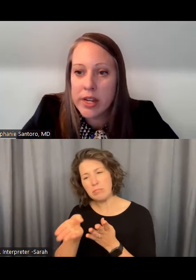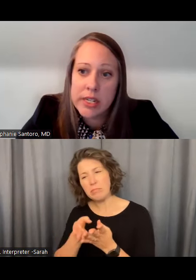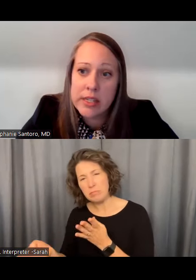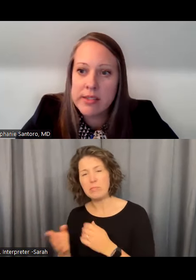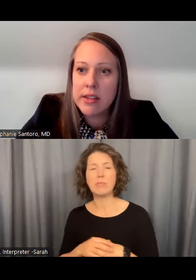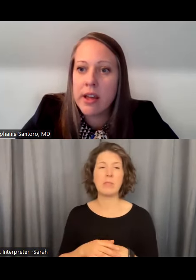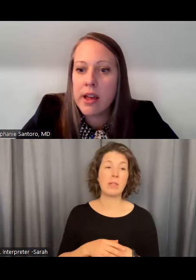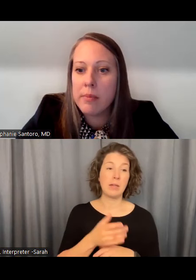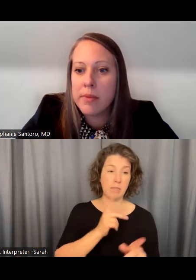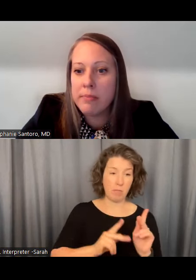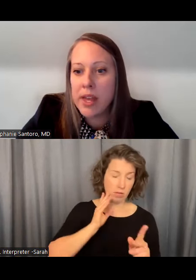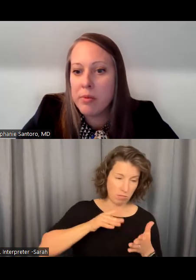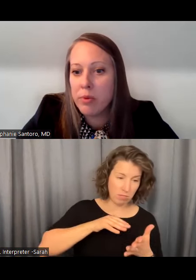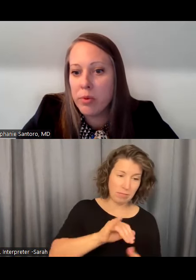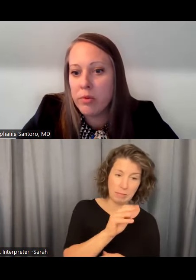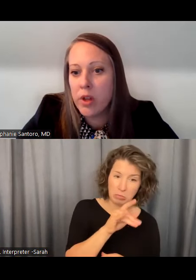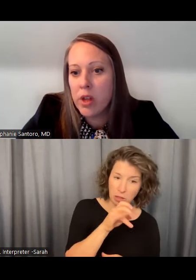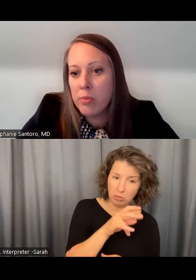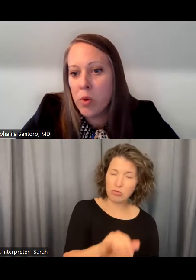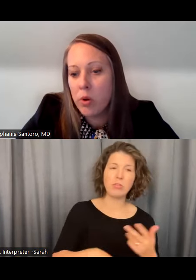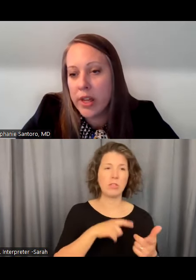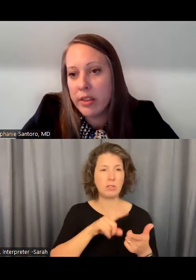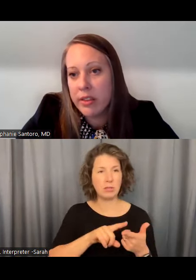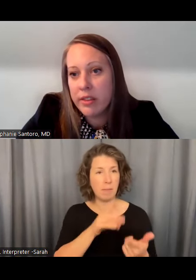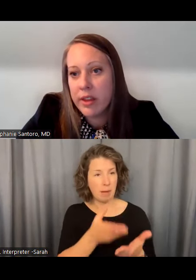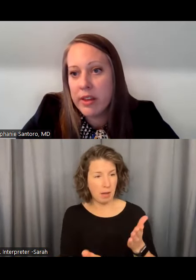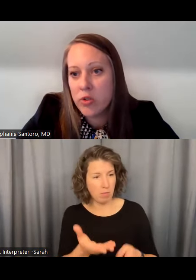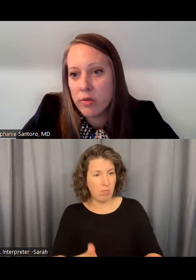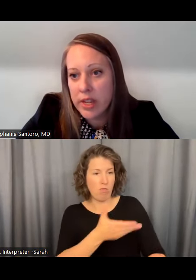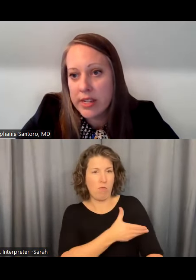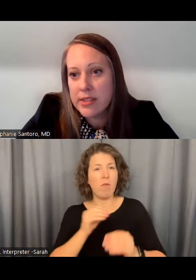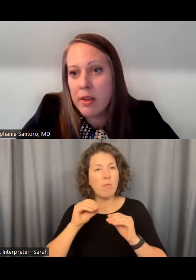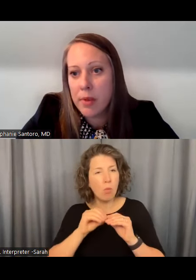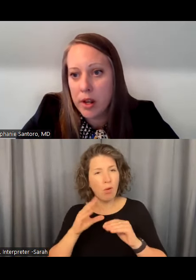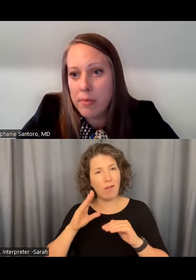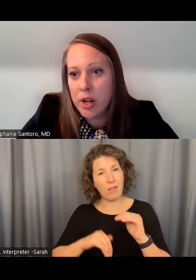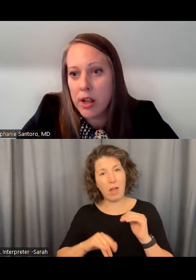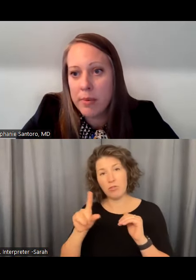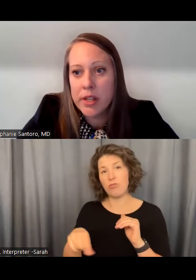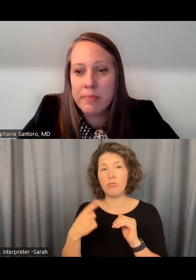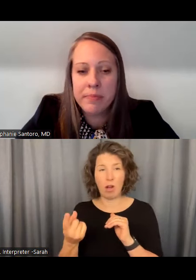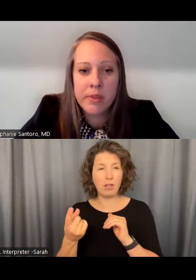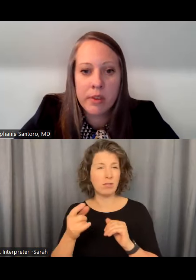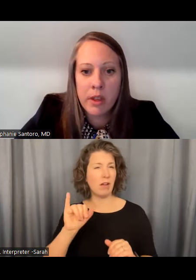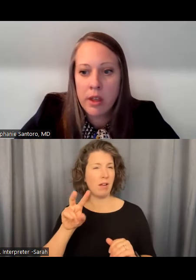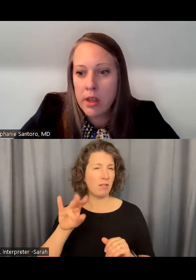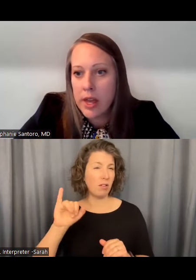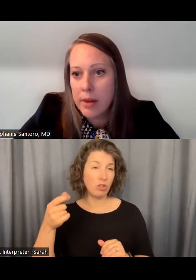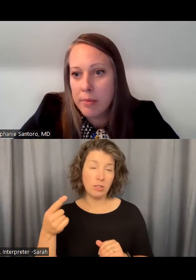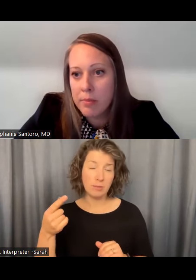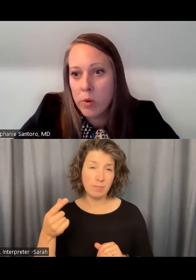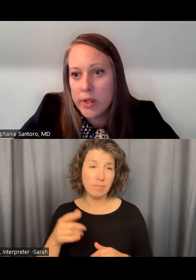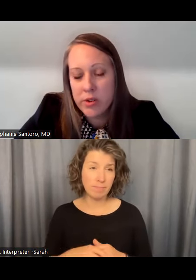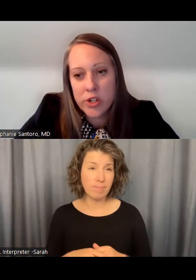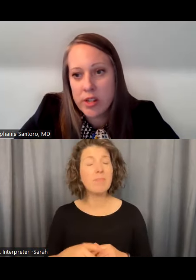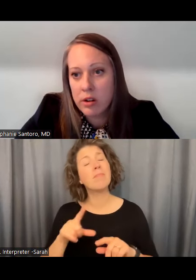neuroimmunology findings may improve more with the intravenous immunoglobulin.